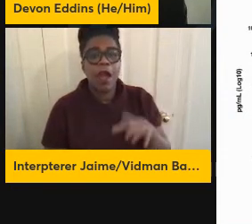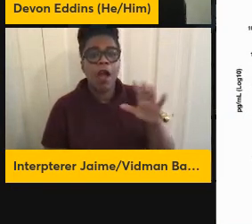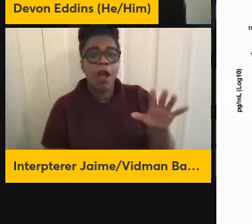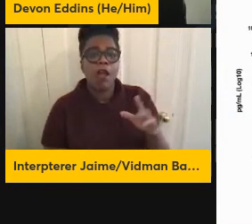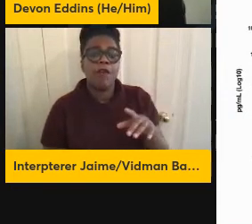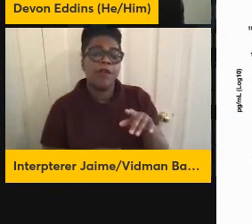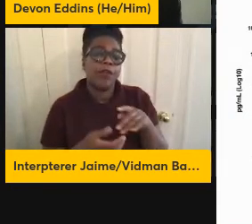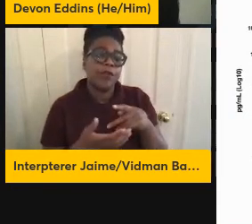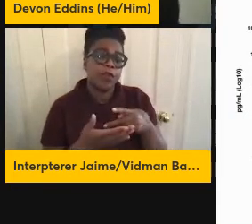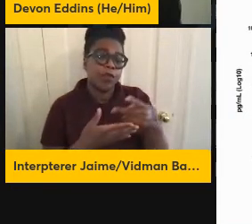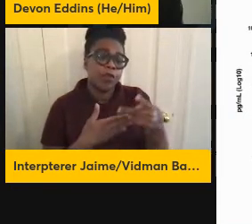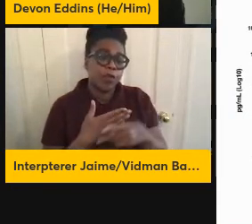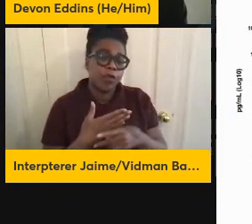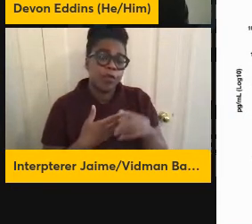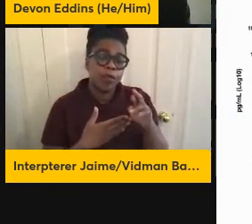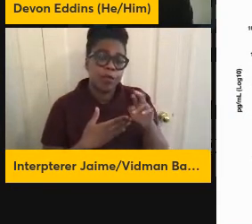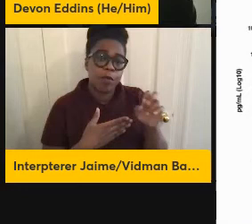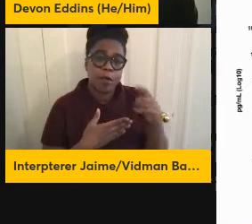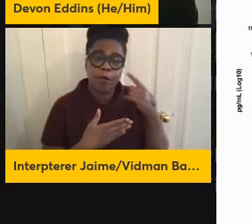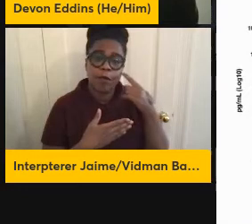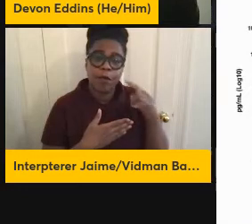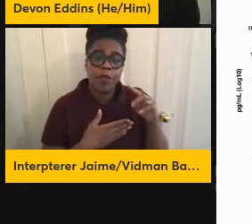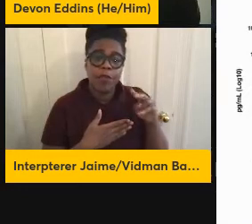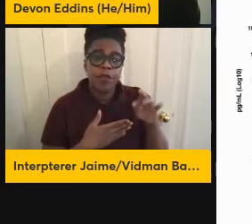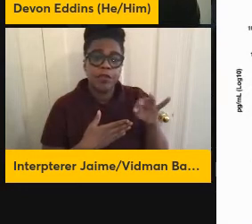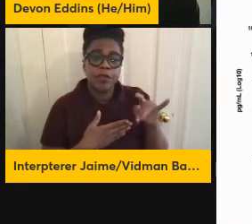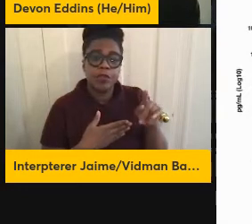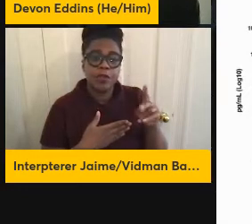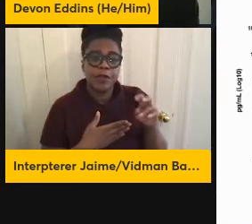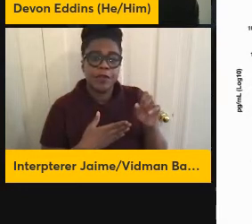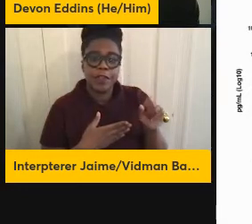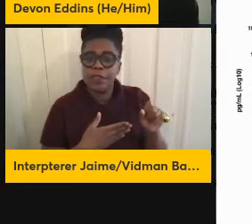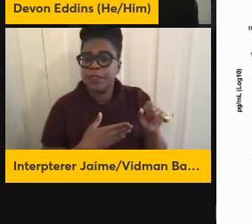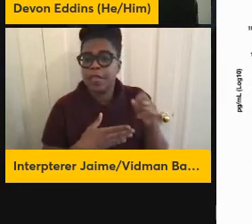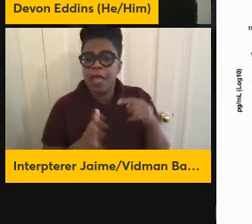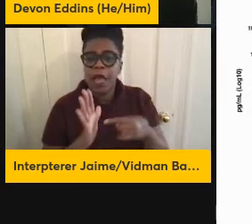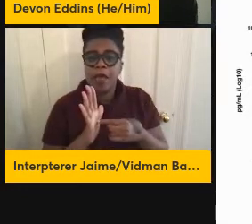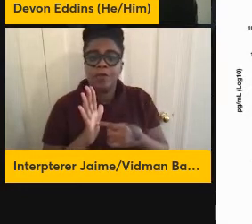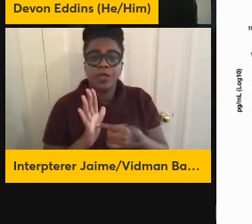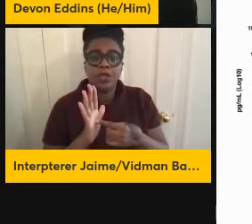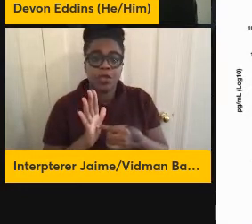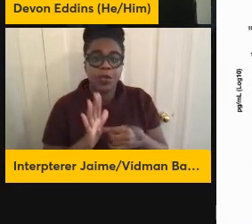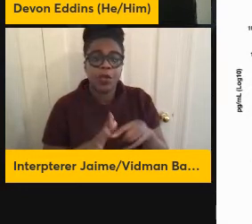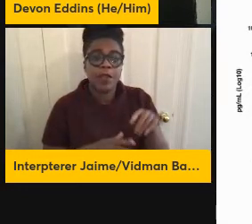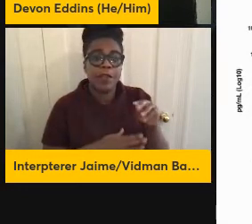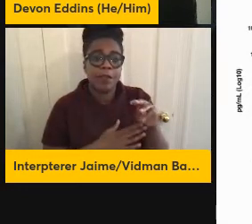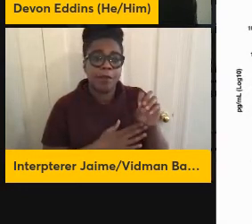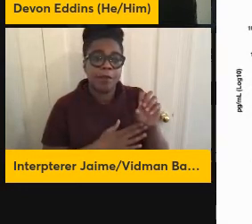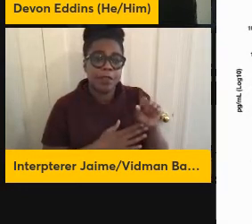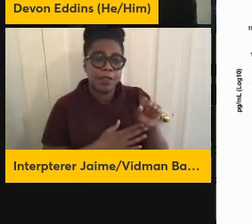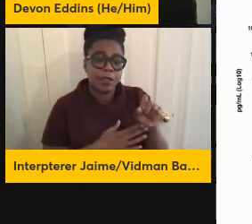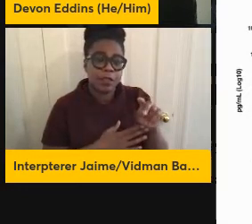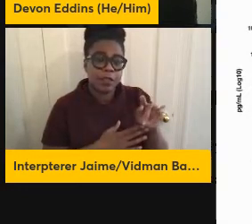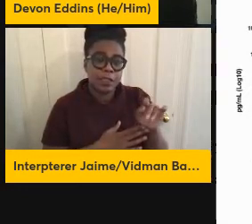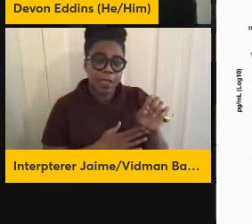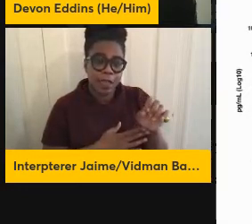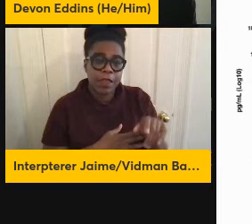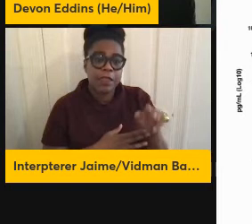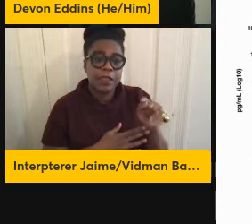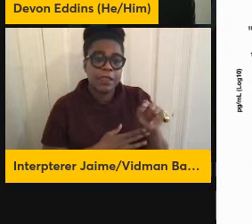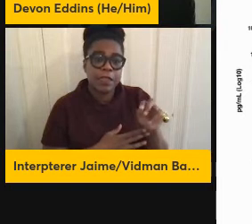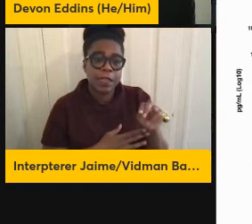of the lung-recruited neutrophils. And so here again, I'm just showing you the mesoscale data that TNF